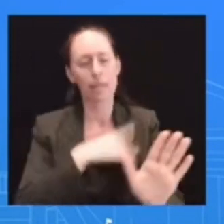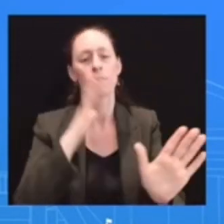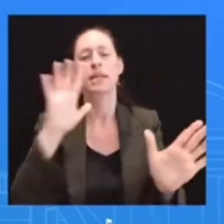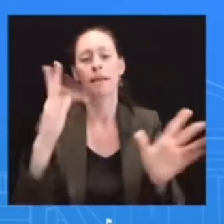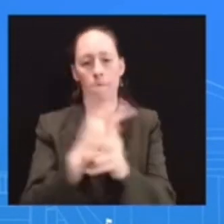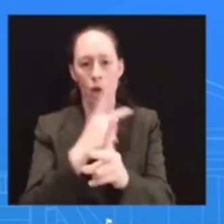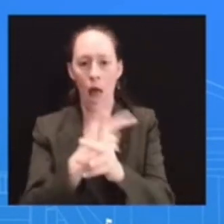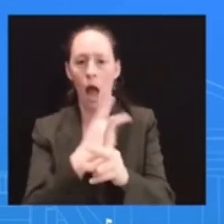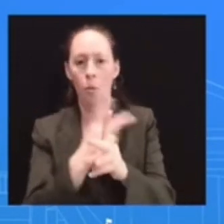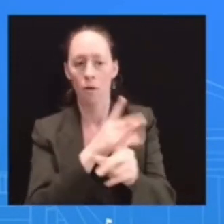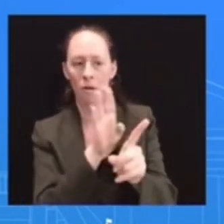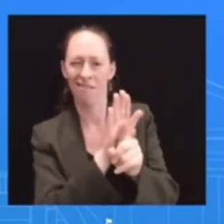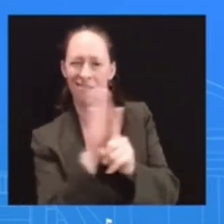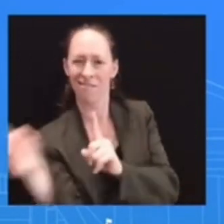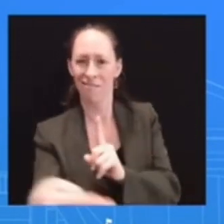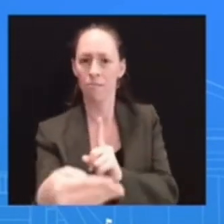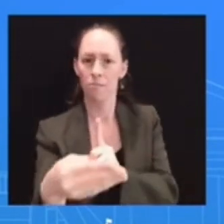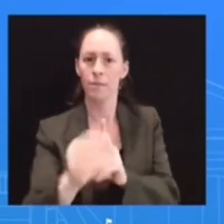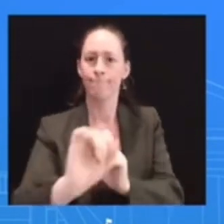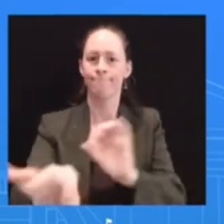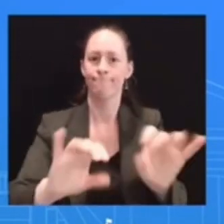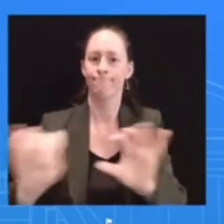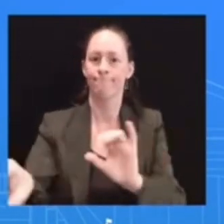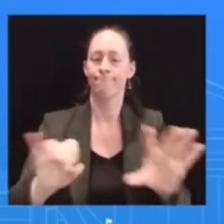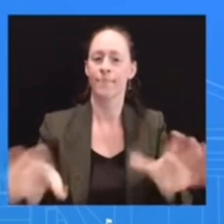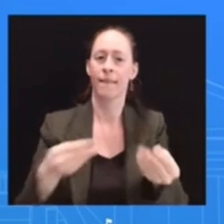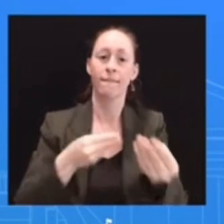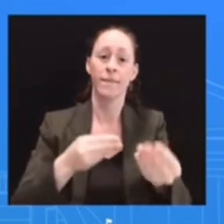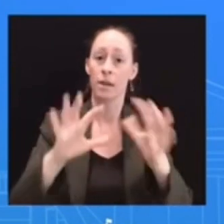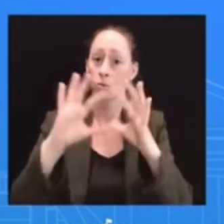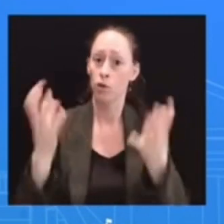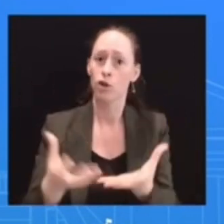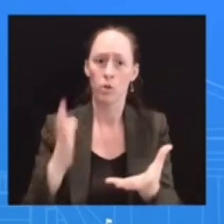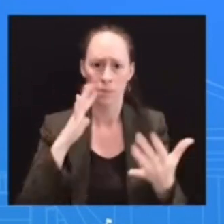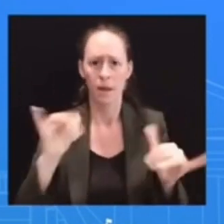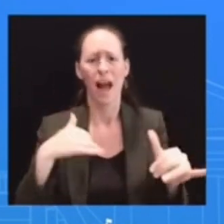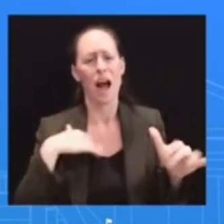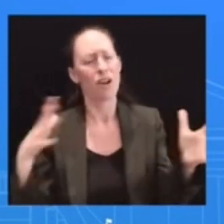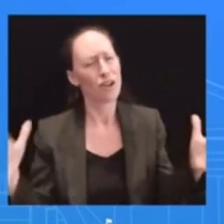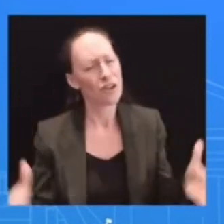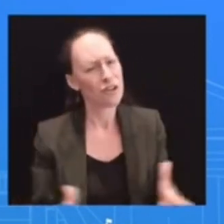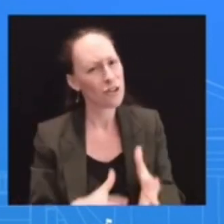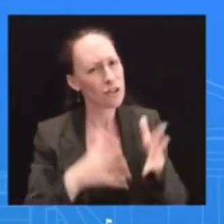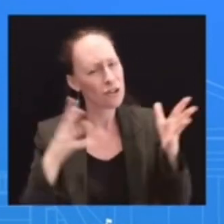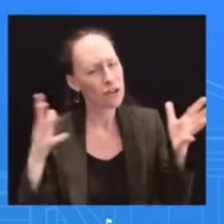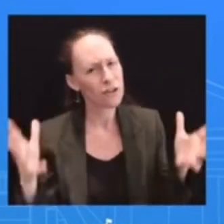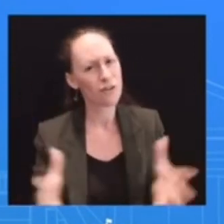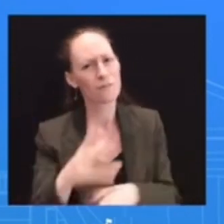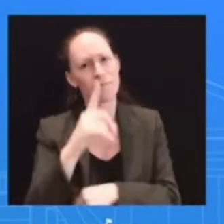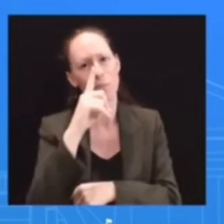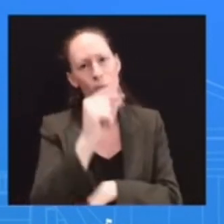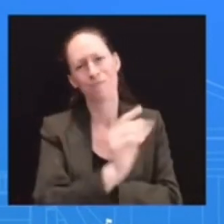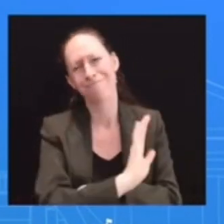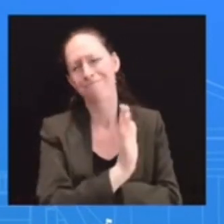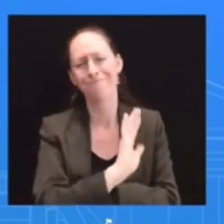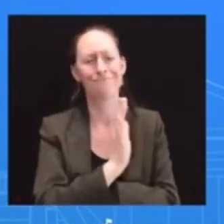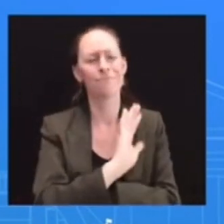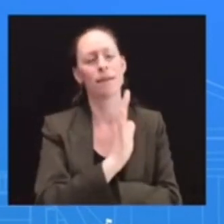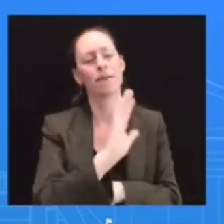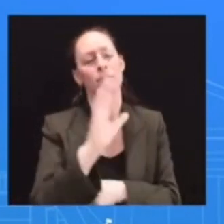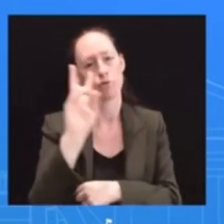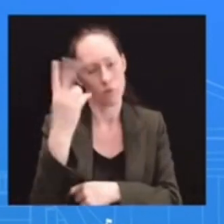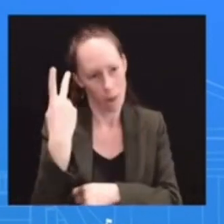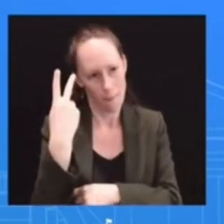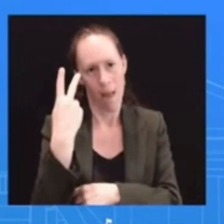that we urge Mr. Putin to reverse. Now, just quickly, a readout on the president's discussion today with Prime